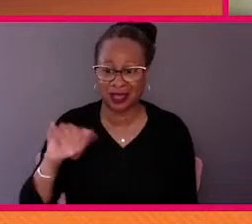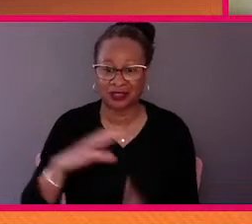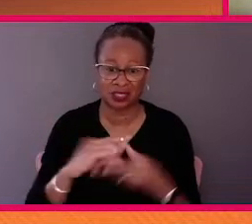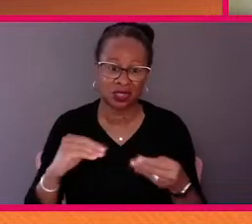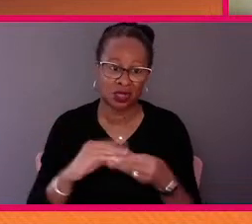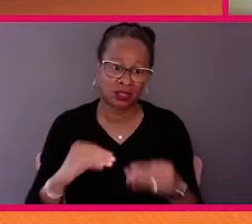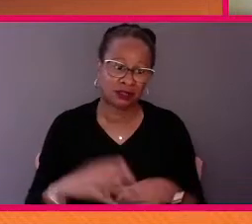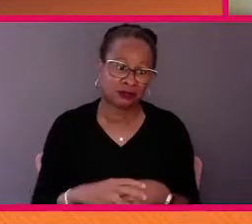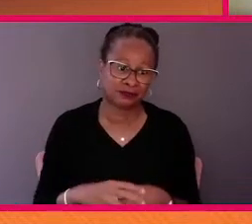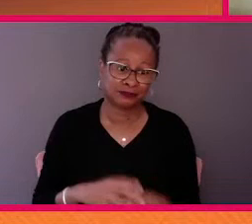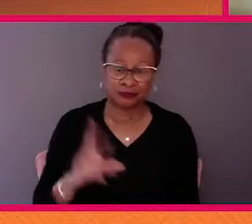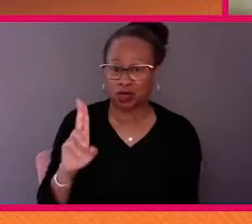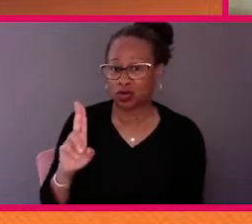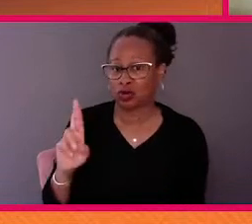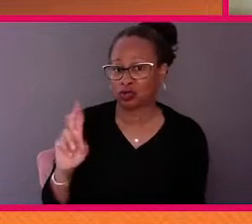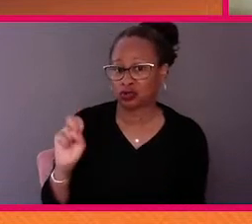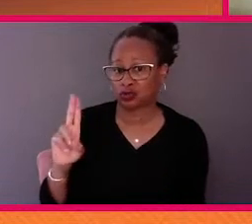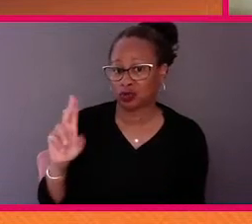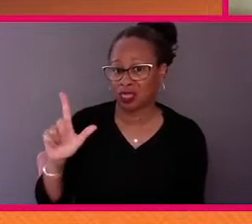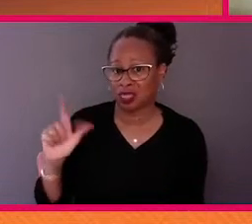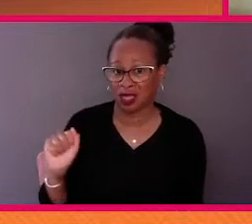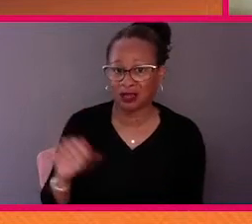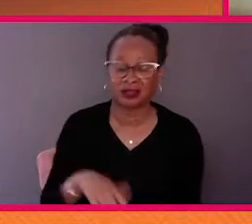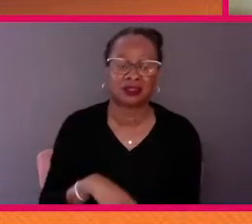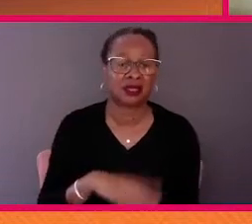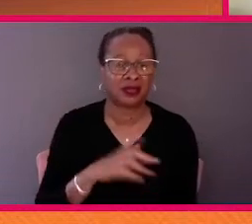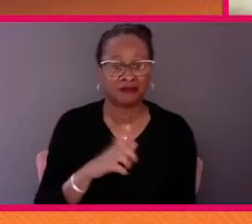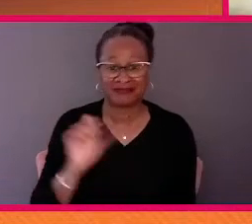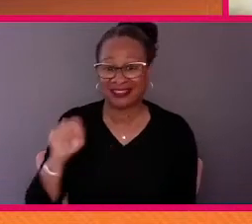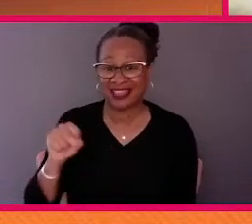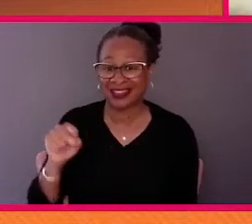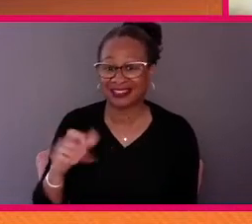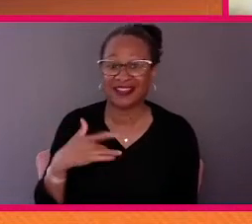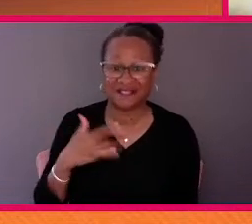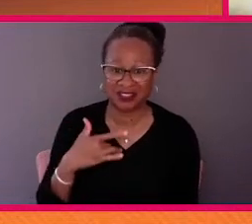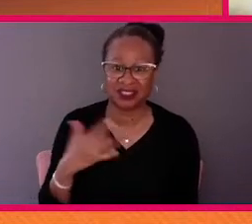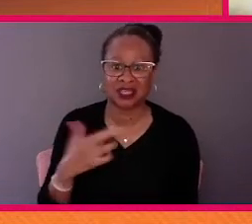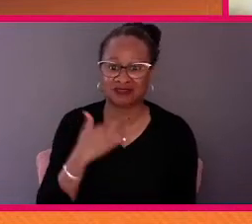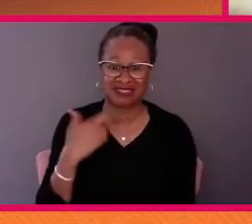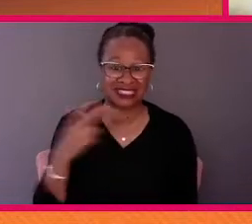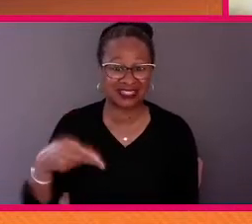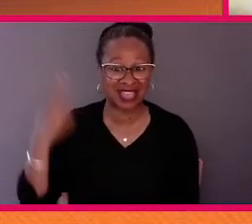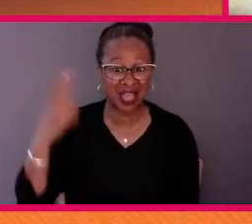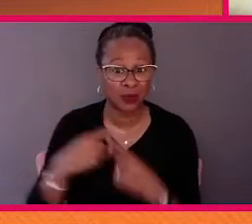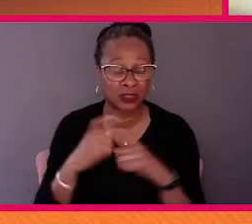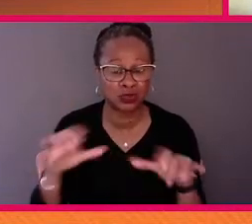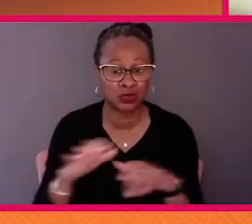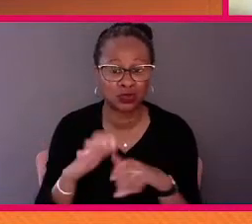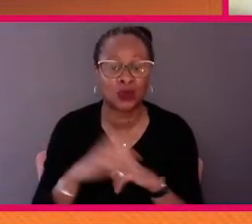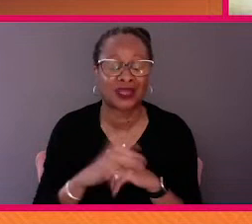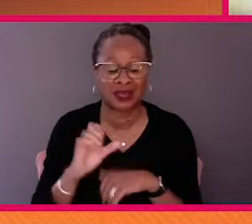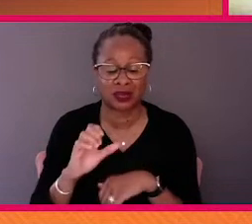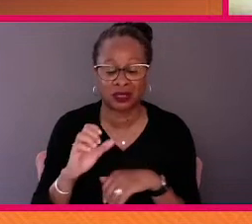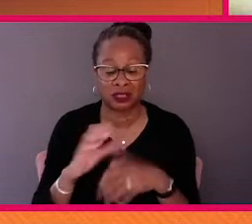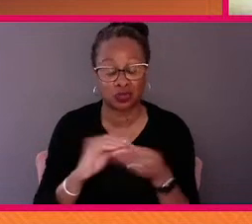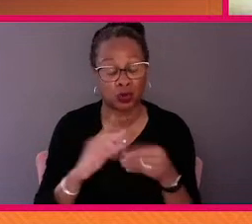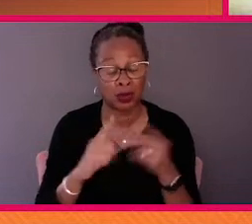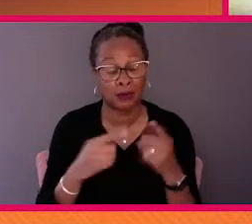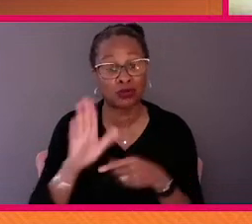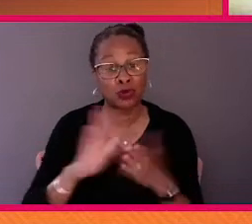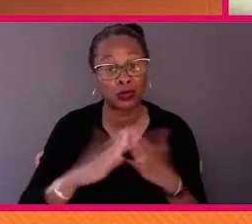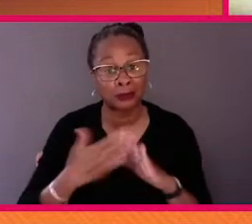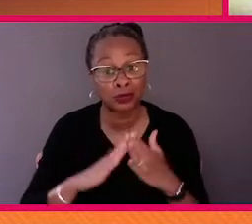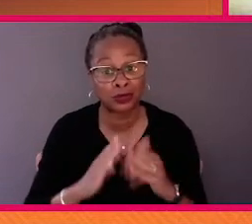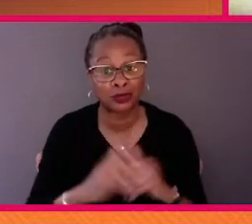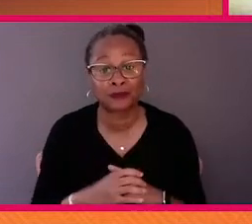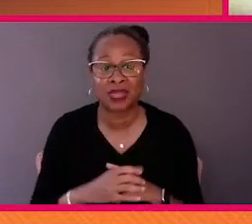I would say the simple answer to that is yes, it does feel like the stakes are higher when you're doing a story about your community. In part